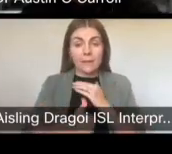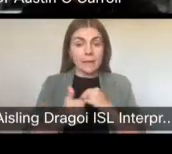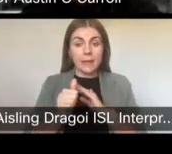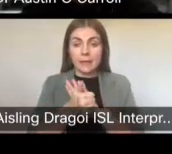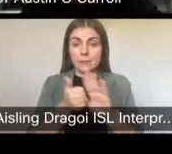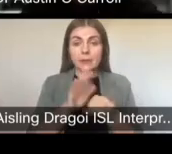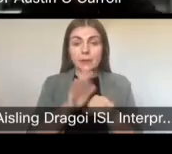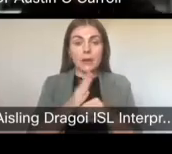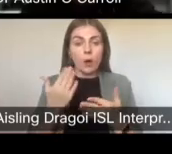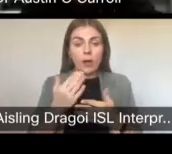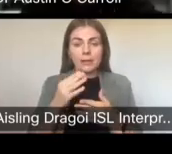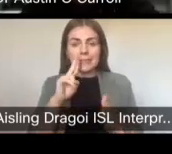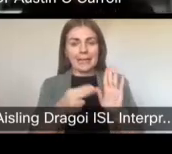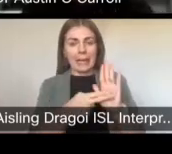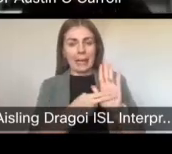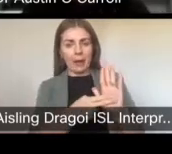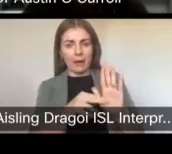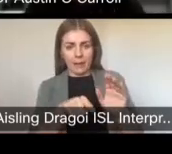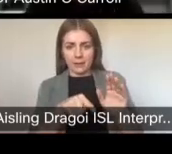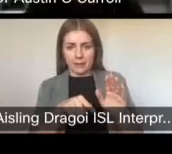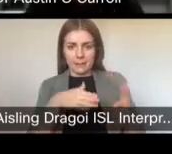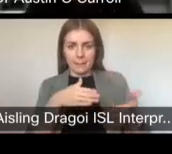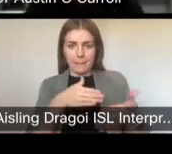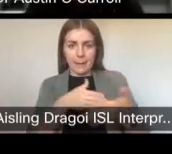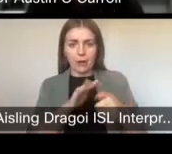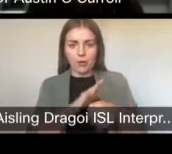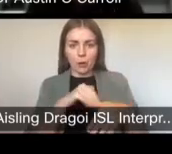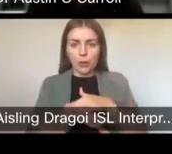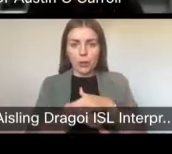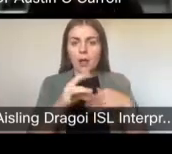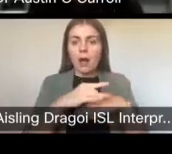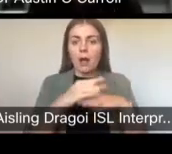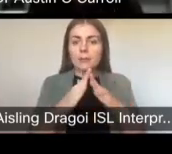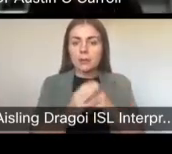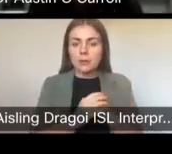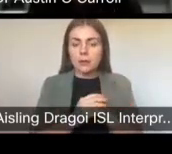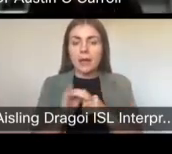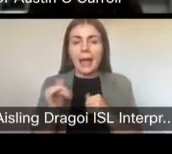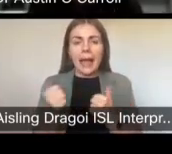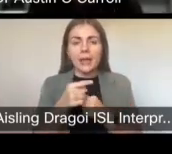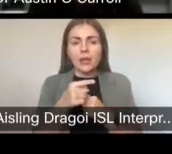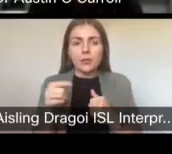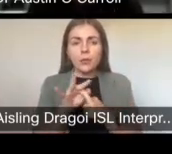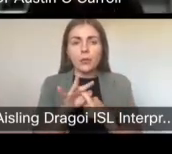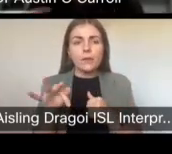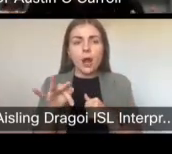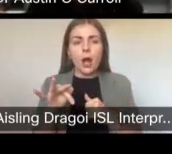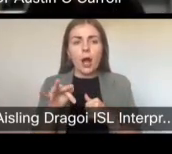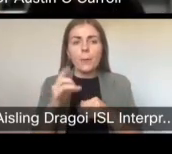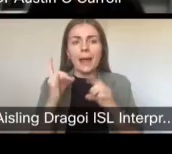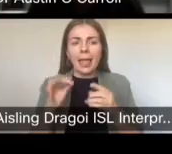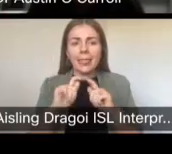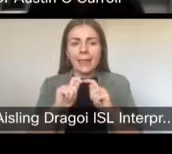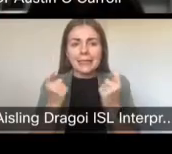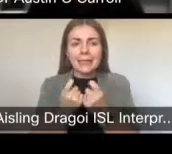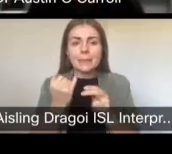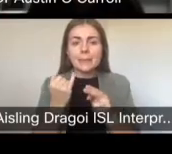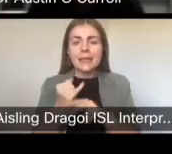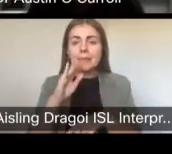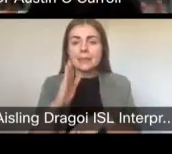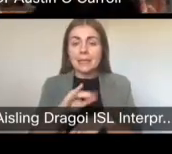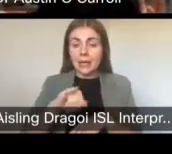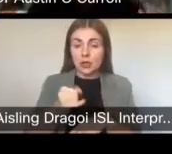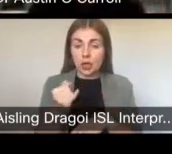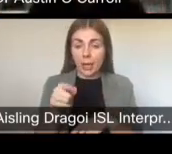hospital. I mean, just anyone who knows Clean and Cali, the Inclusion Health teams and James's and the Mater, they are transforming these things in